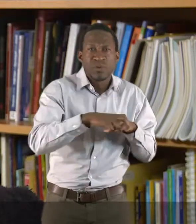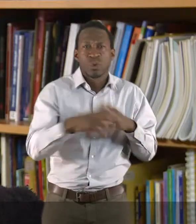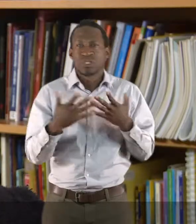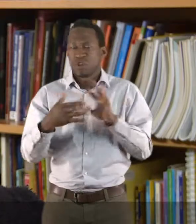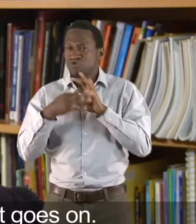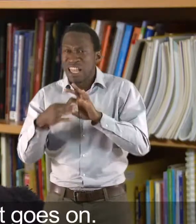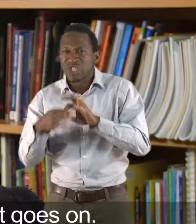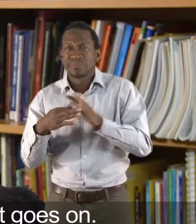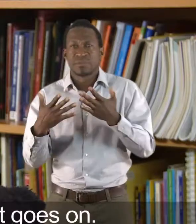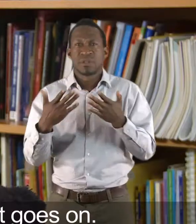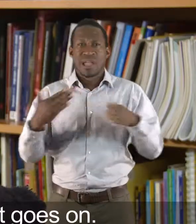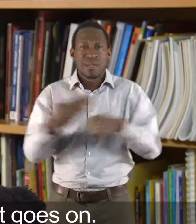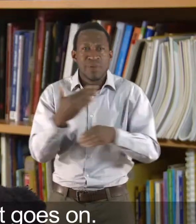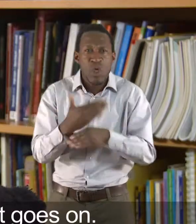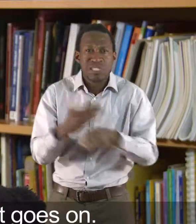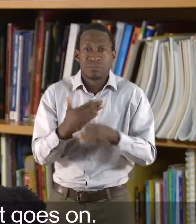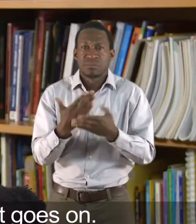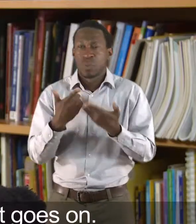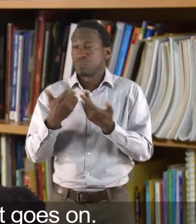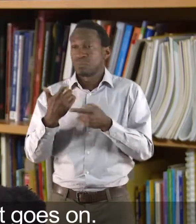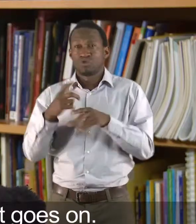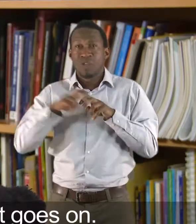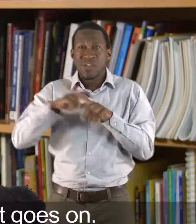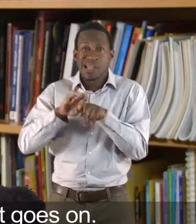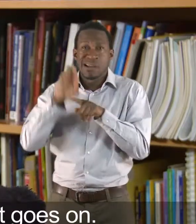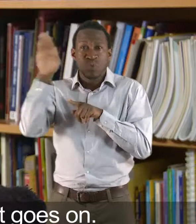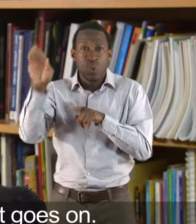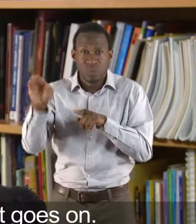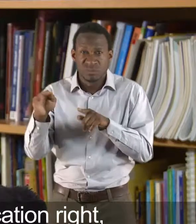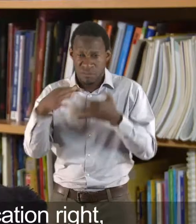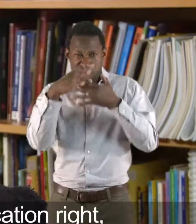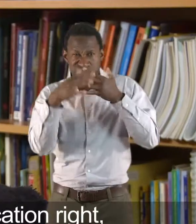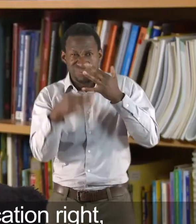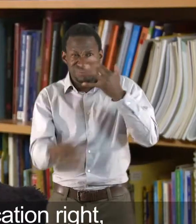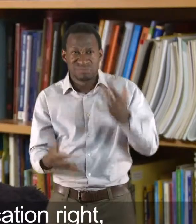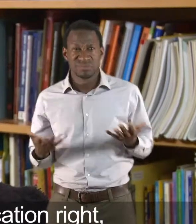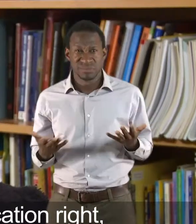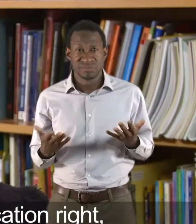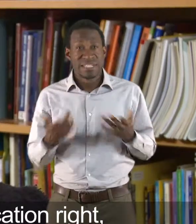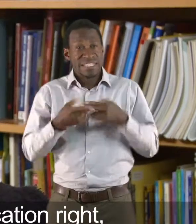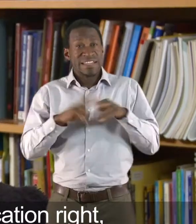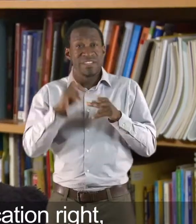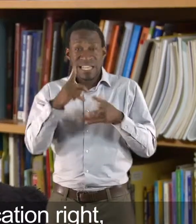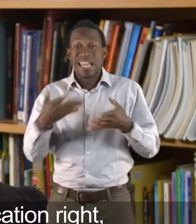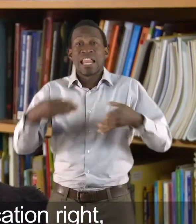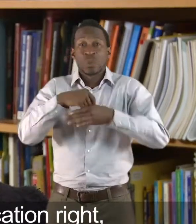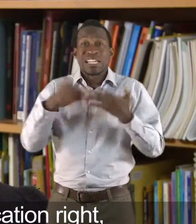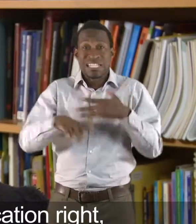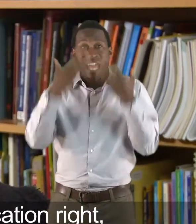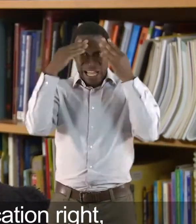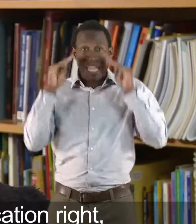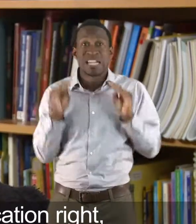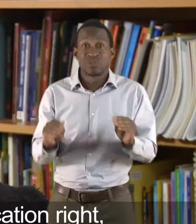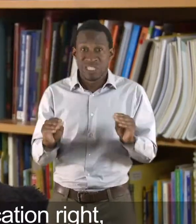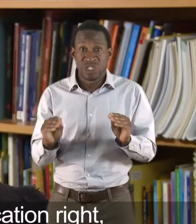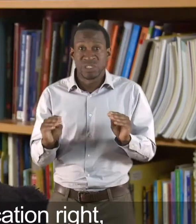employment, down to traveling abroad, and the list goes on. So if we cannot get inclusion